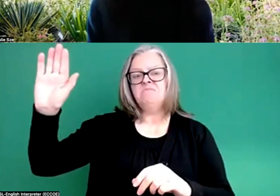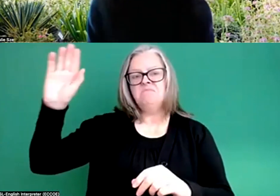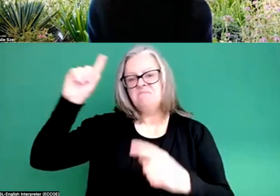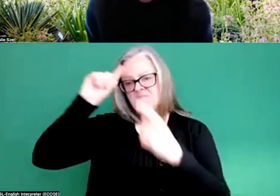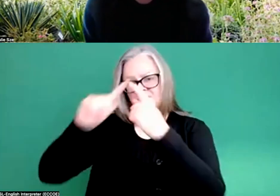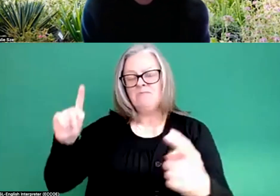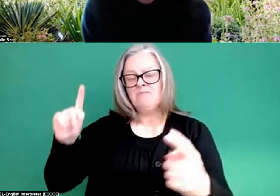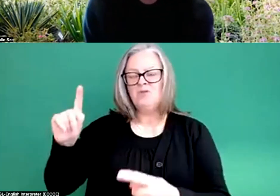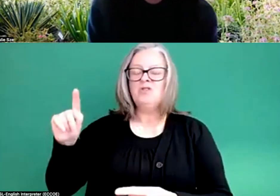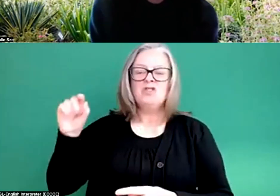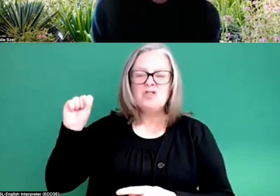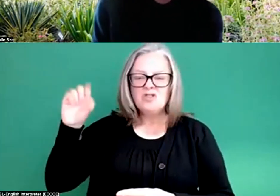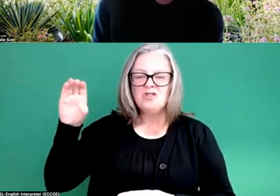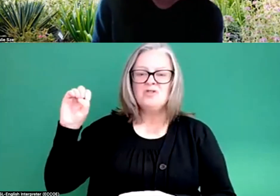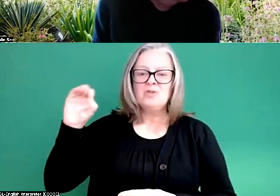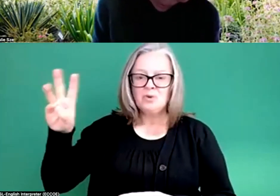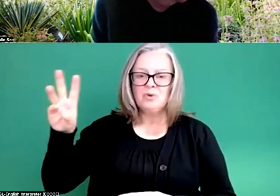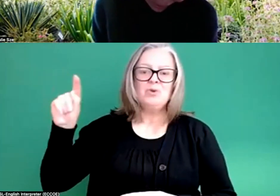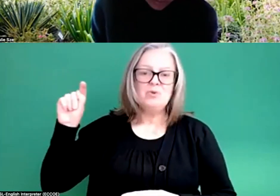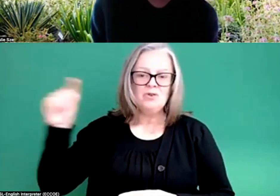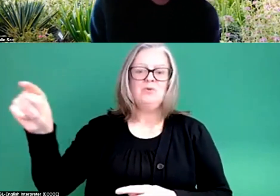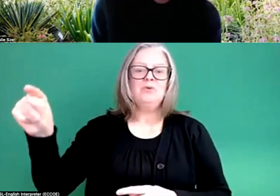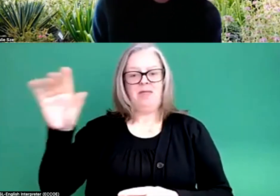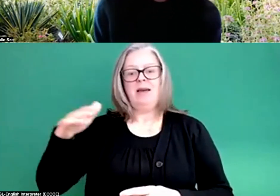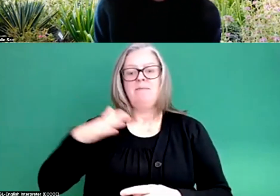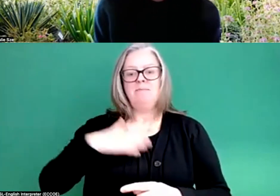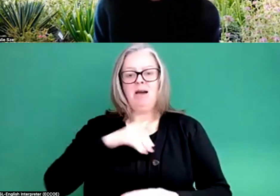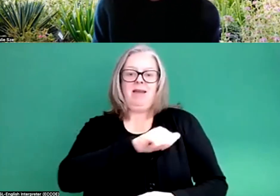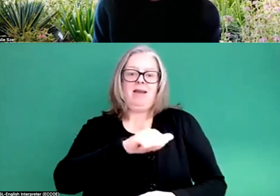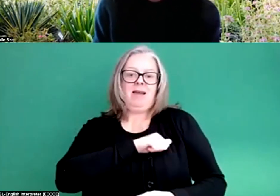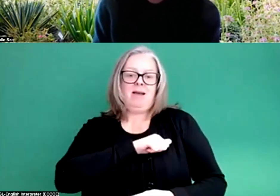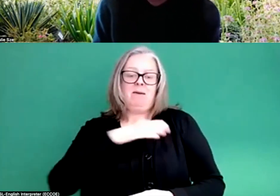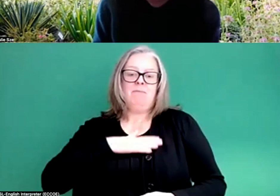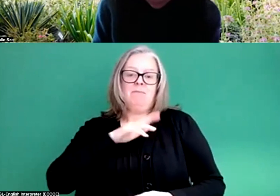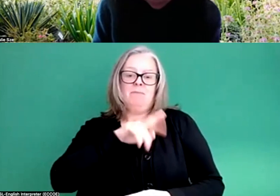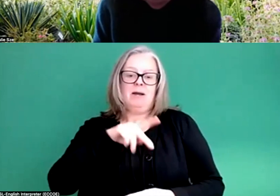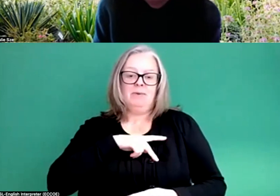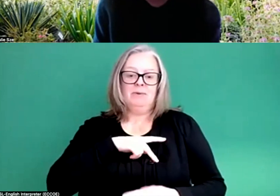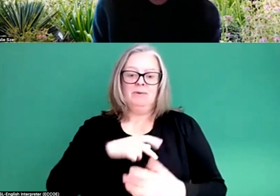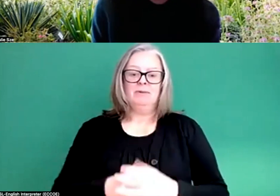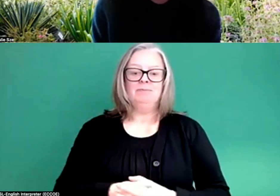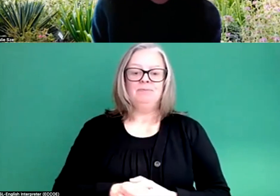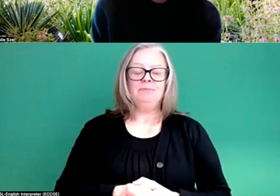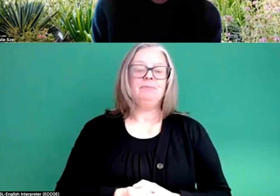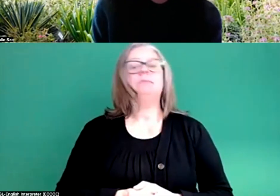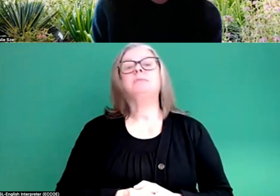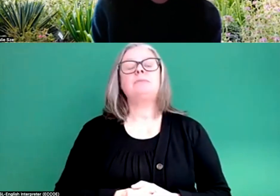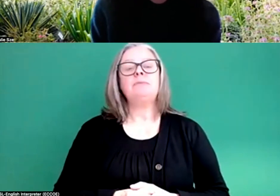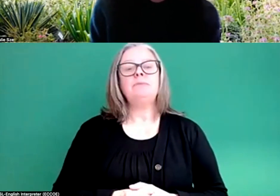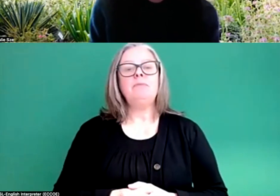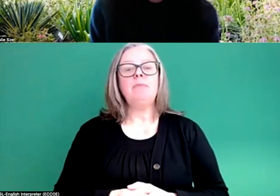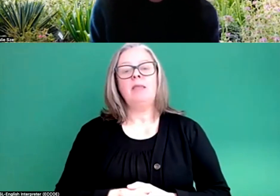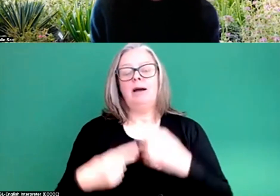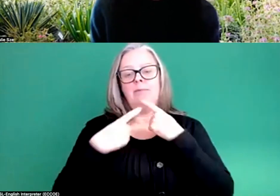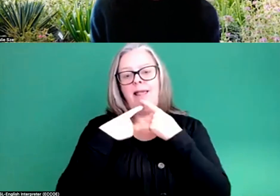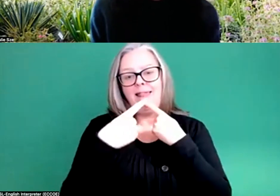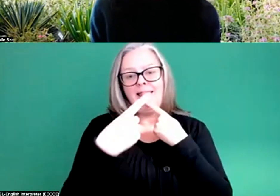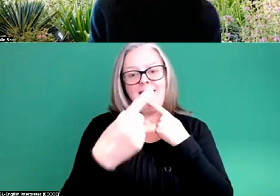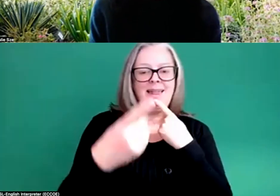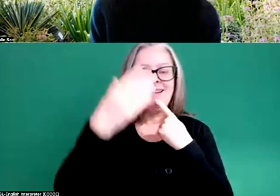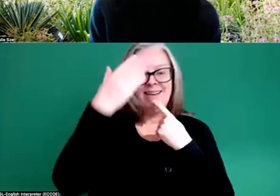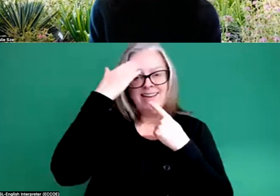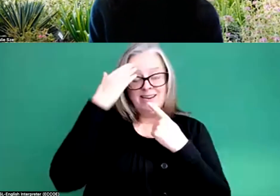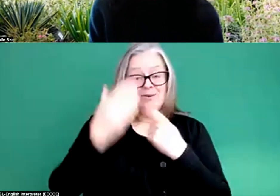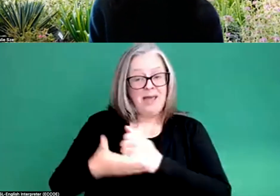screw you and stuff. So anyway, I don't know if that was helpful or a rambling tirade. It